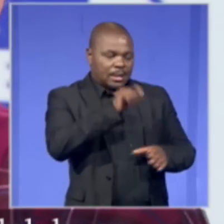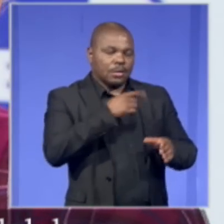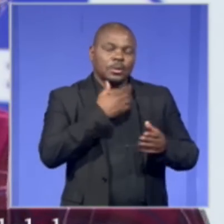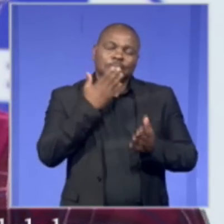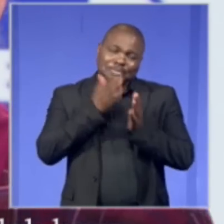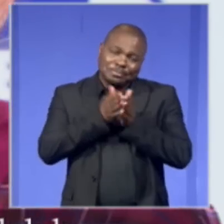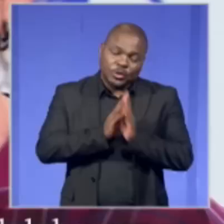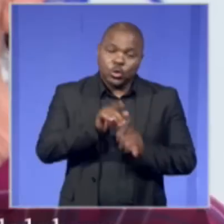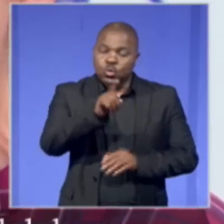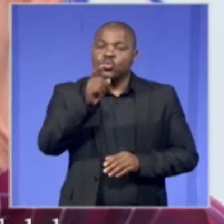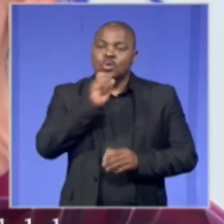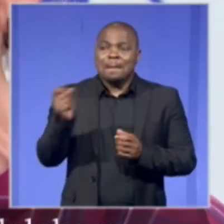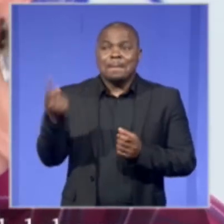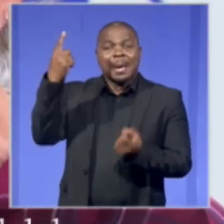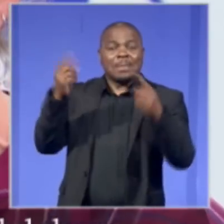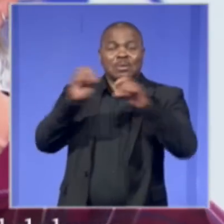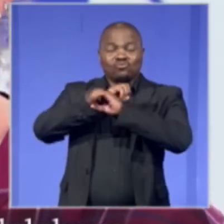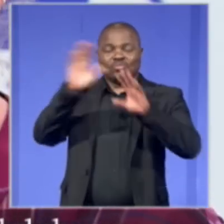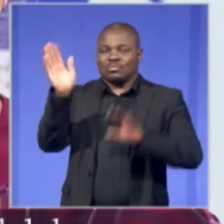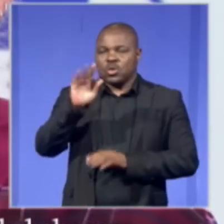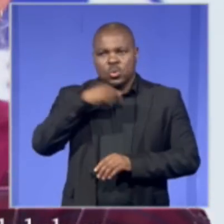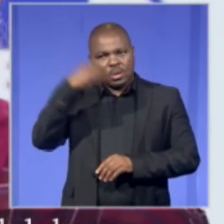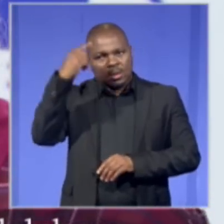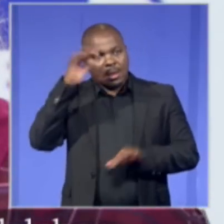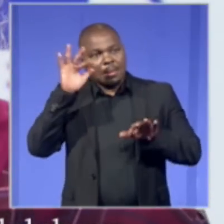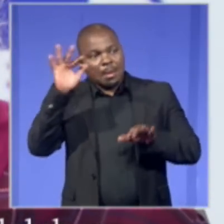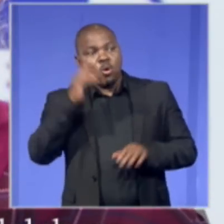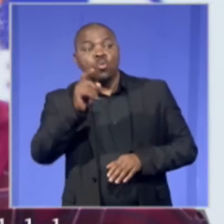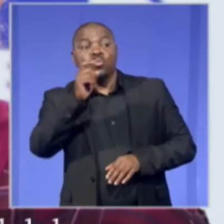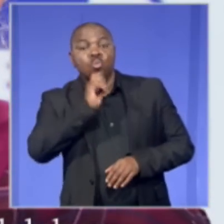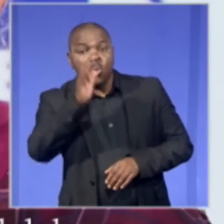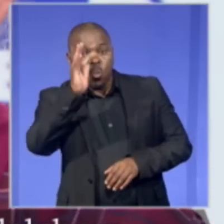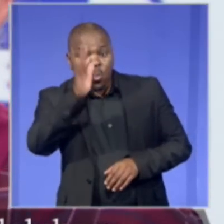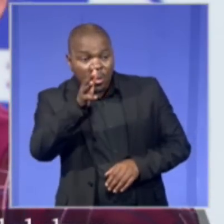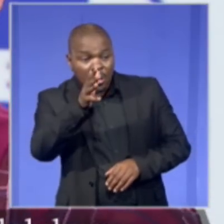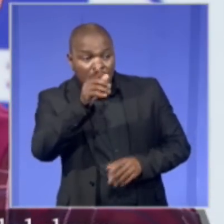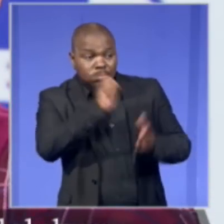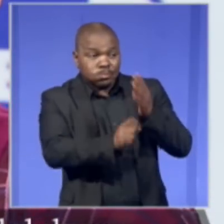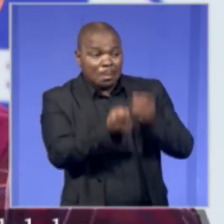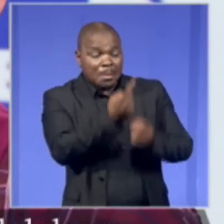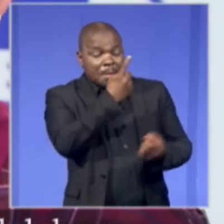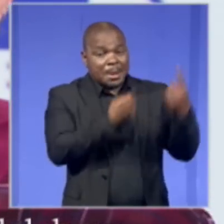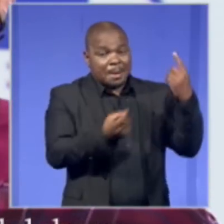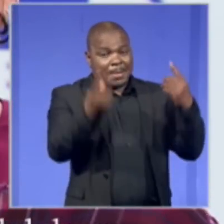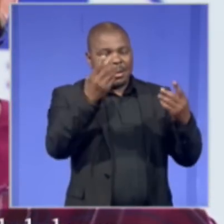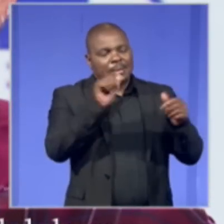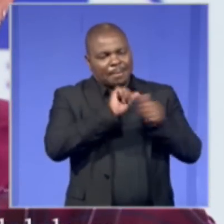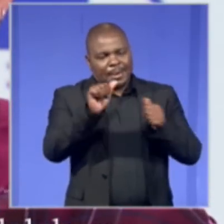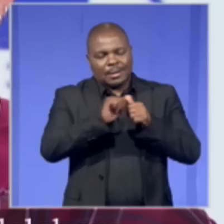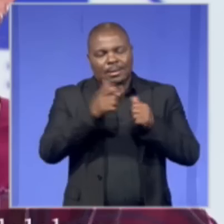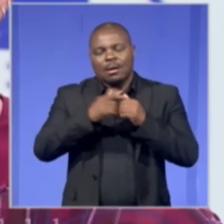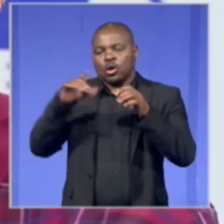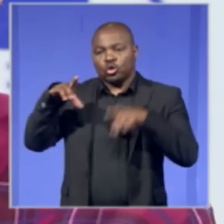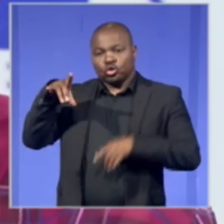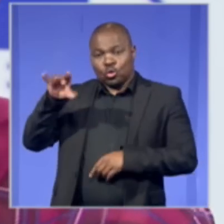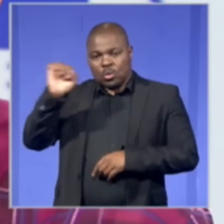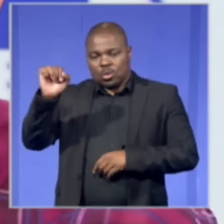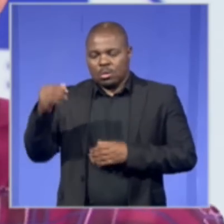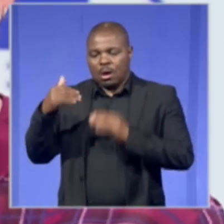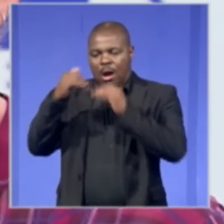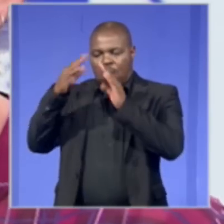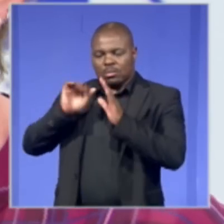use fireworks. If you suspect people are going to use fireworks in your area, the best thing is to keep your dogs indoors, your dogs and